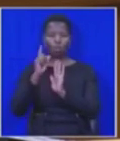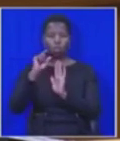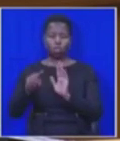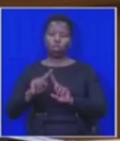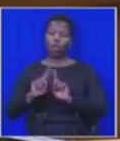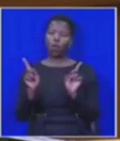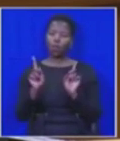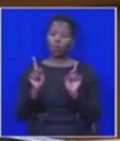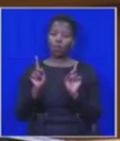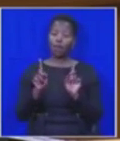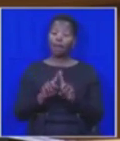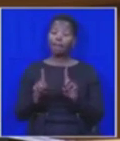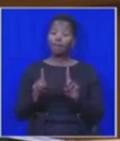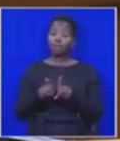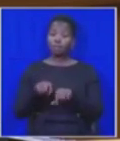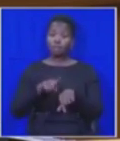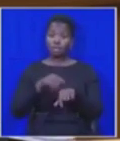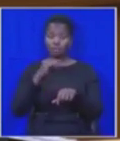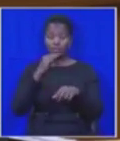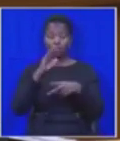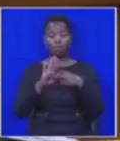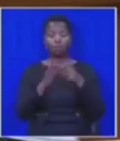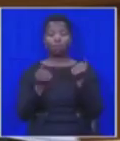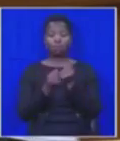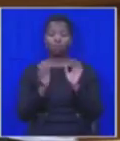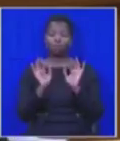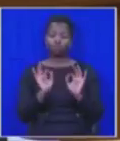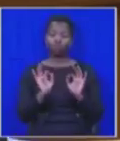contrary, it affirms both. I thank you, Madam Speaker.